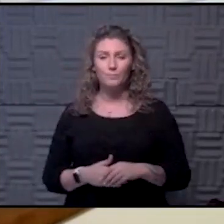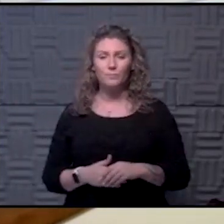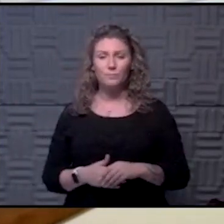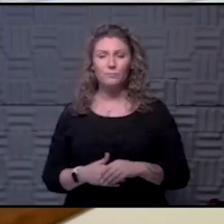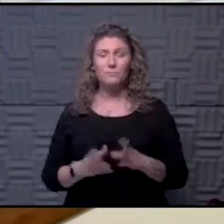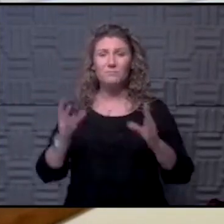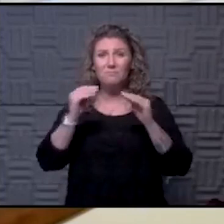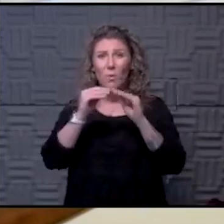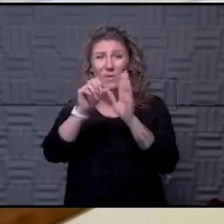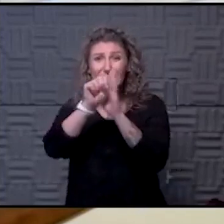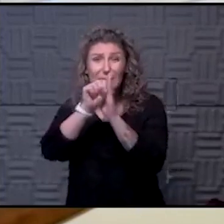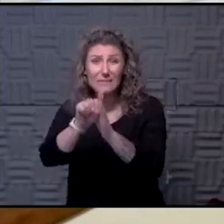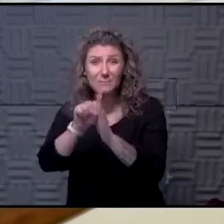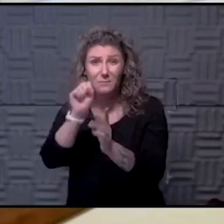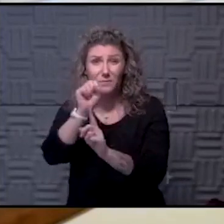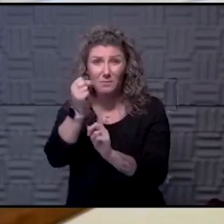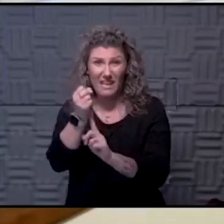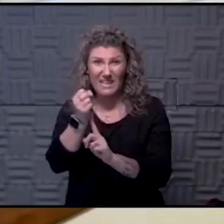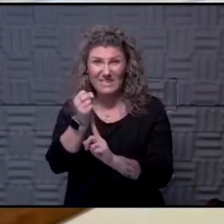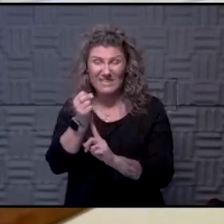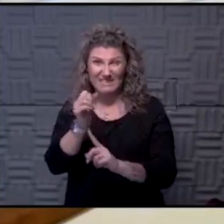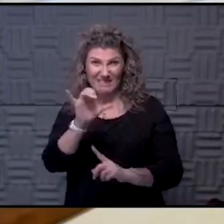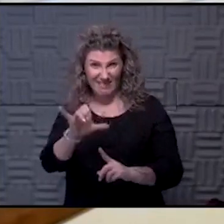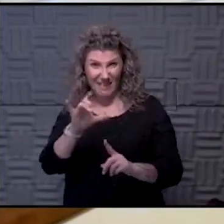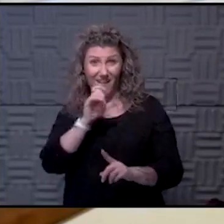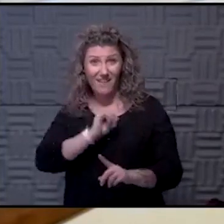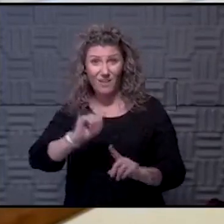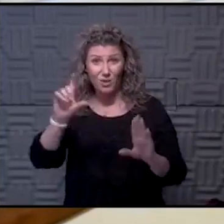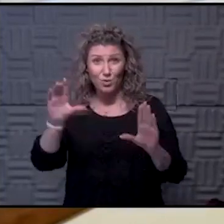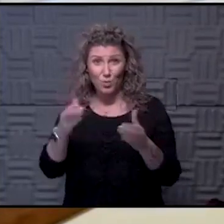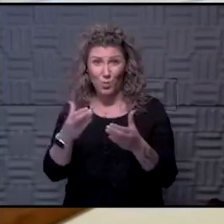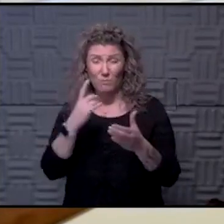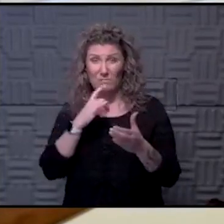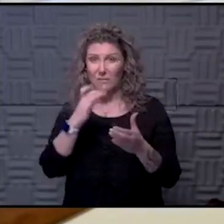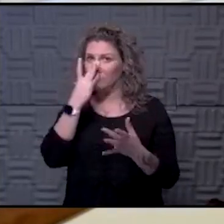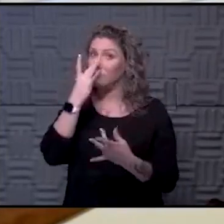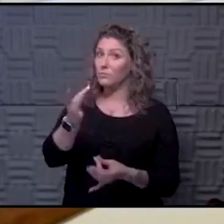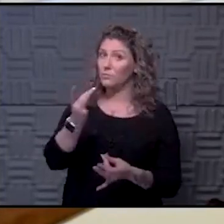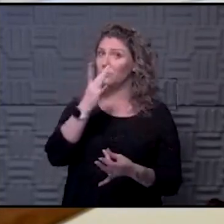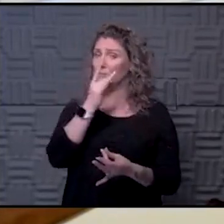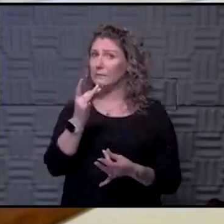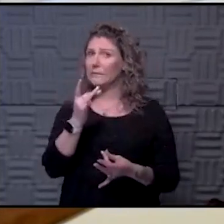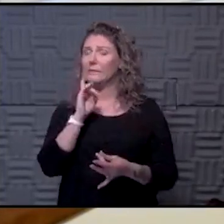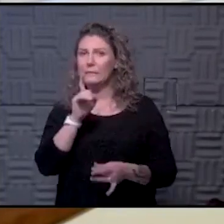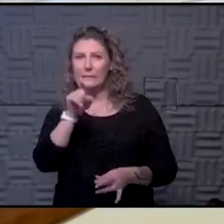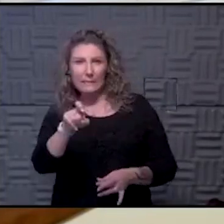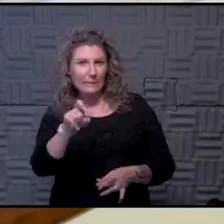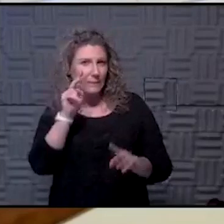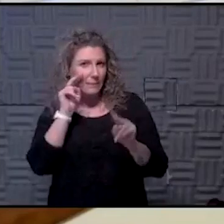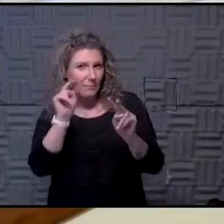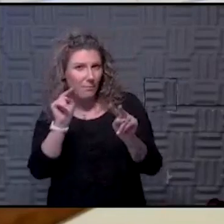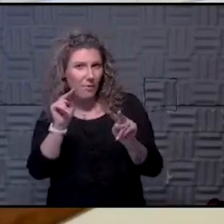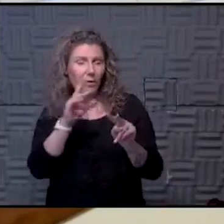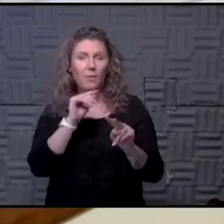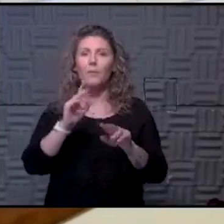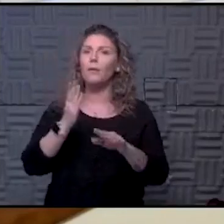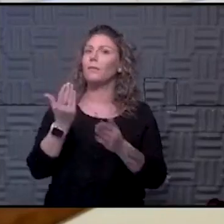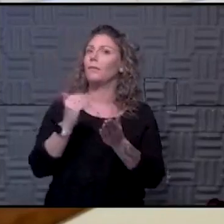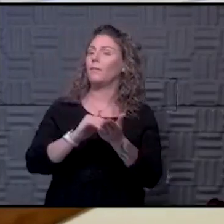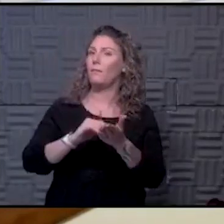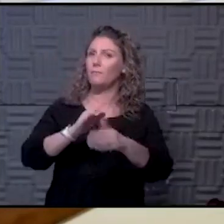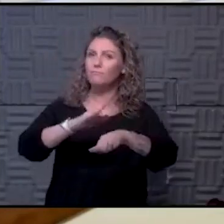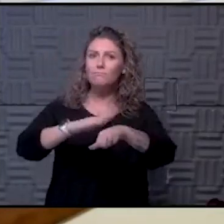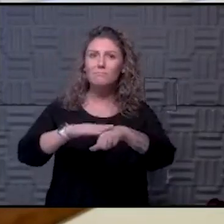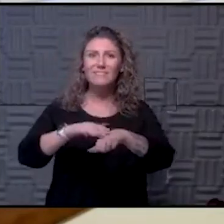more symptomatic cases in that age group too. So that's very interesting and something worth keeping an eye on. But I'll again reiterate the need